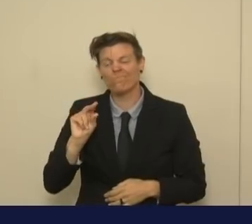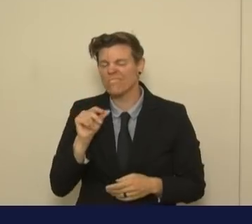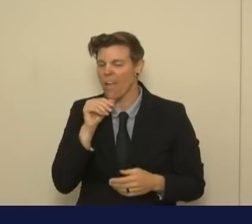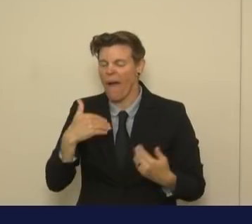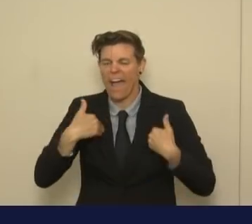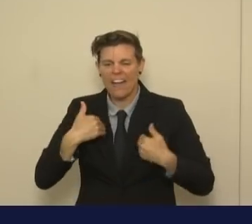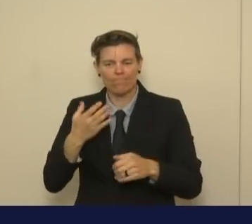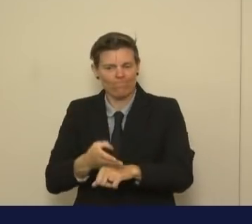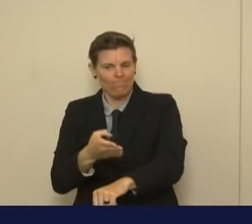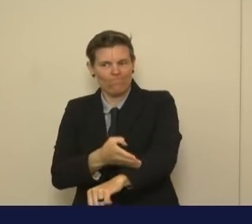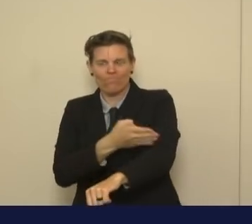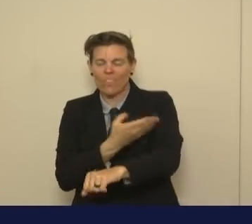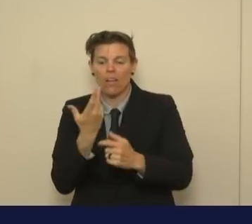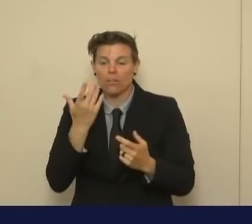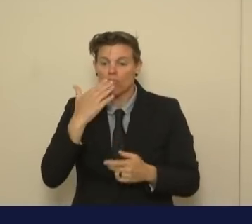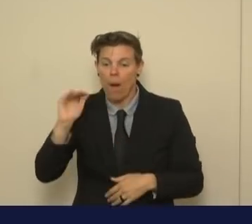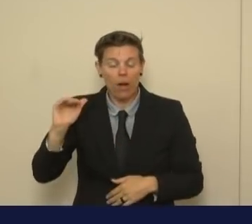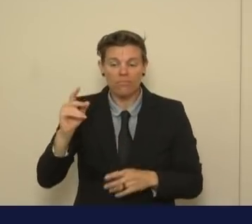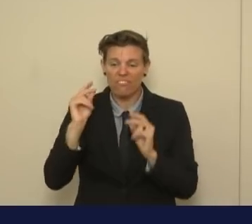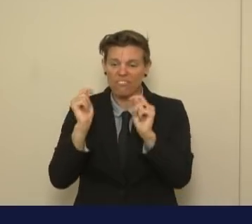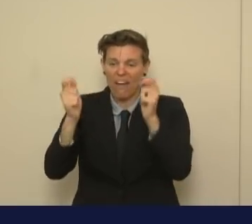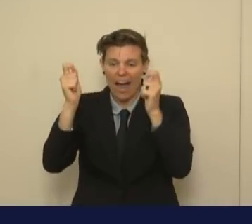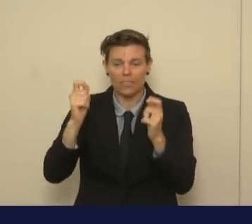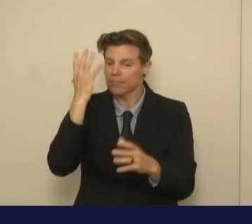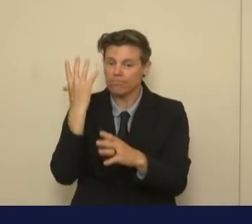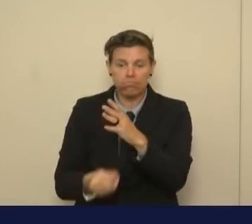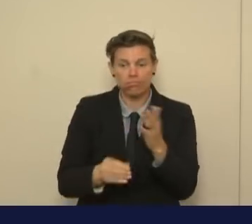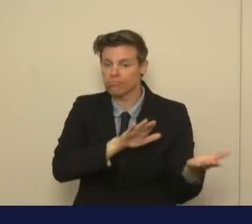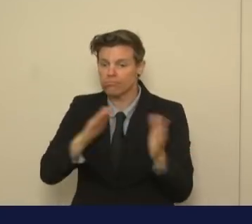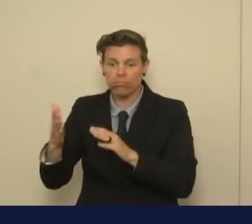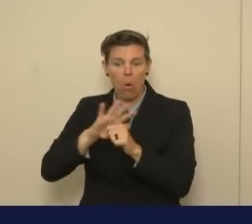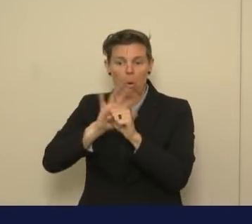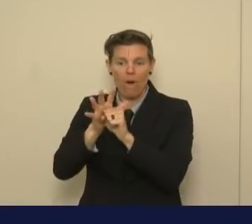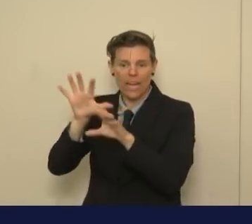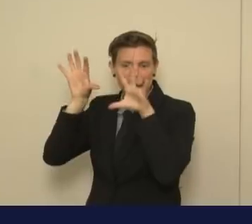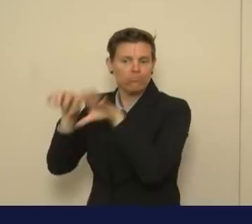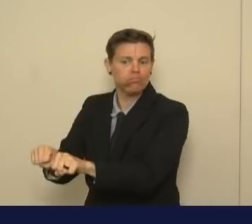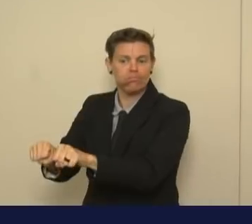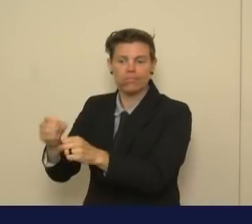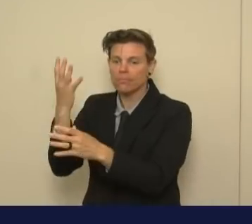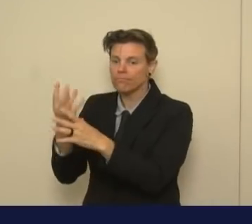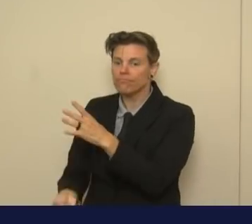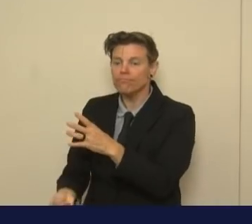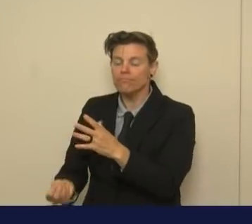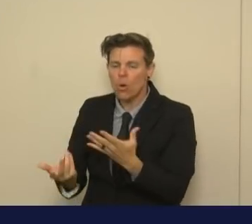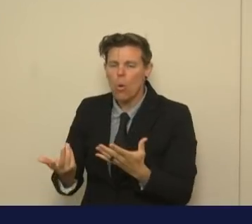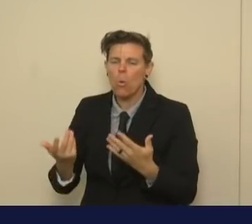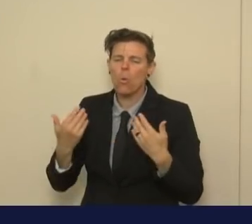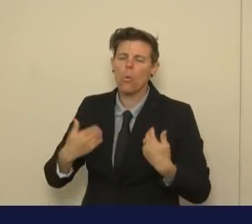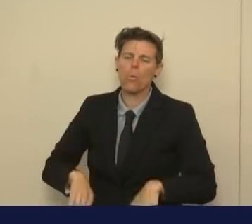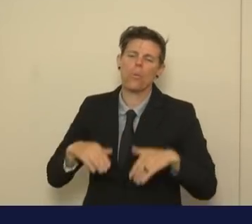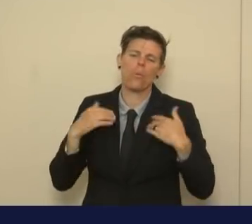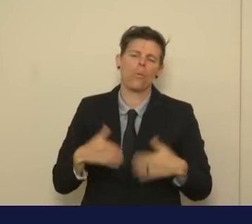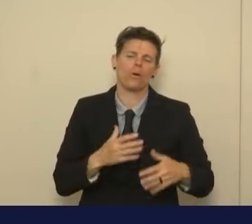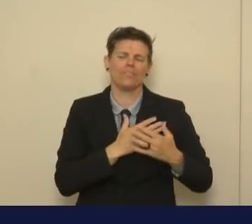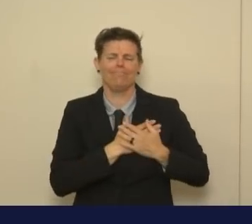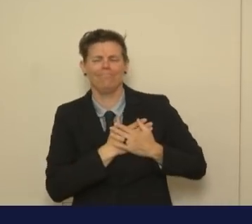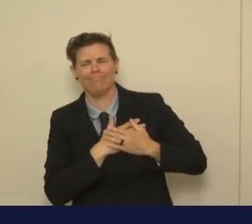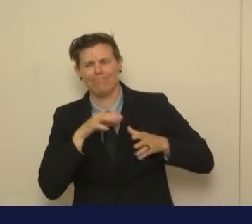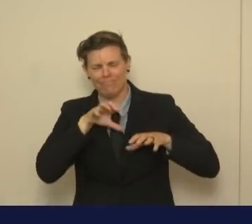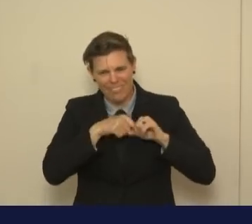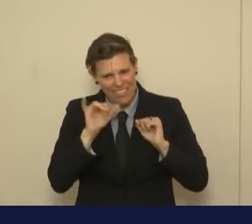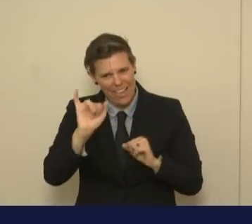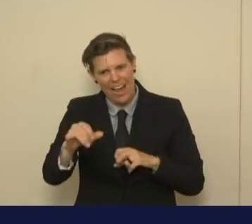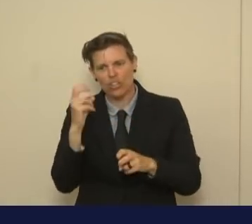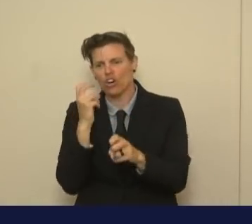it is in a COVID world to lose your loved ones and family members and